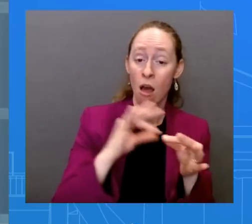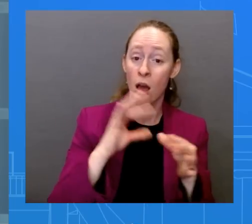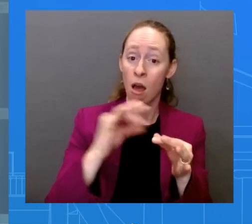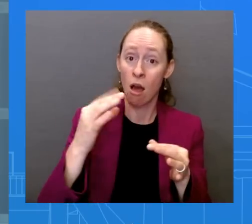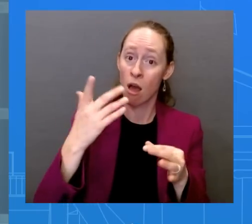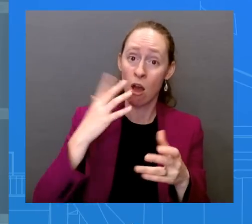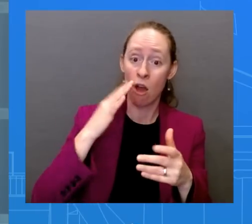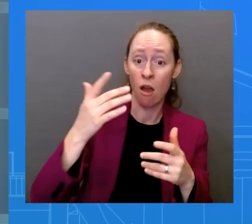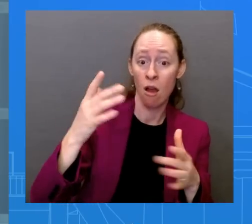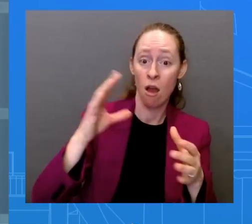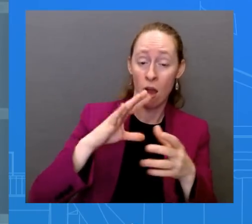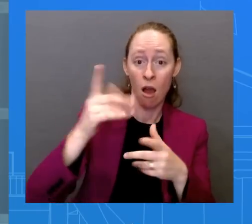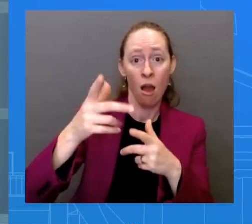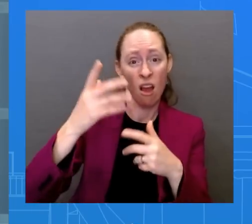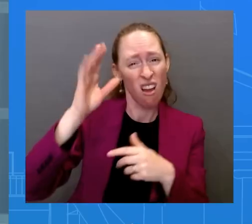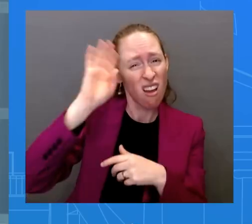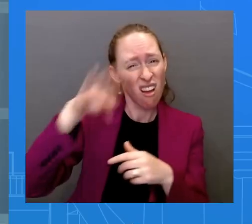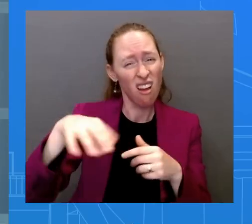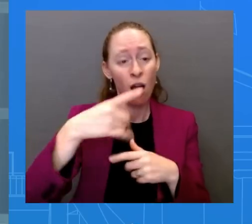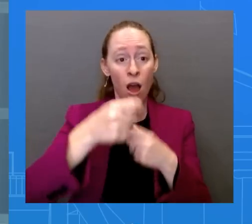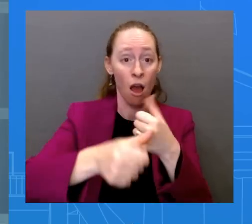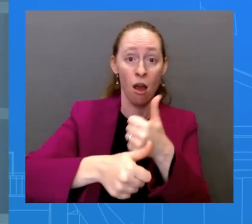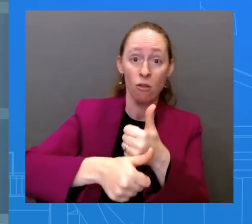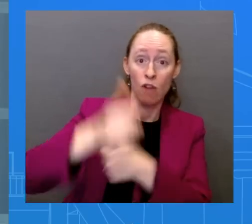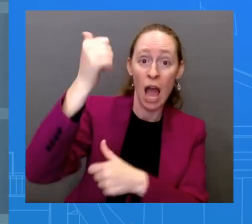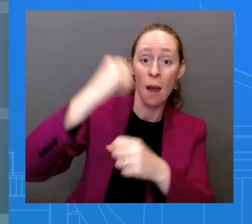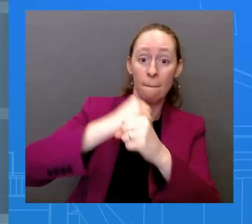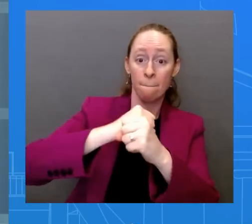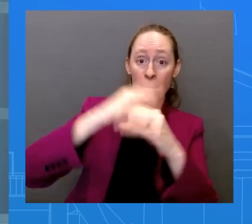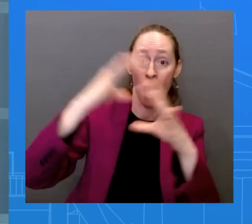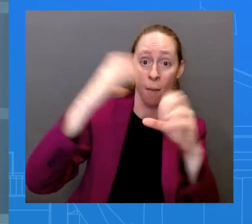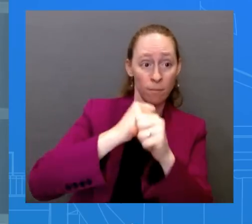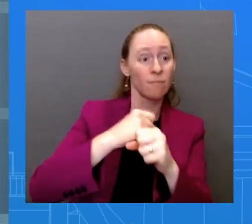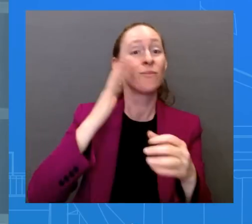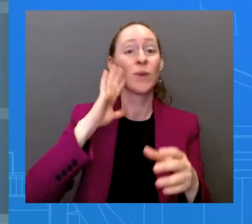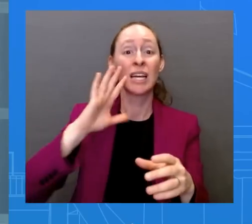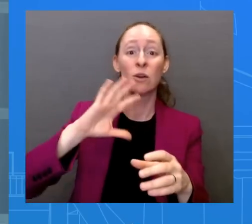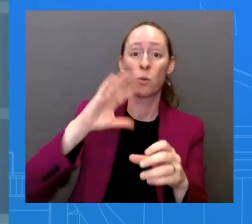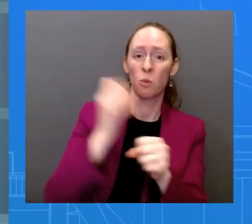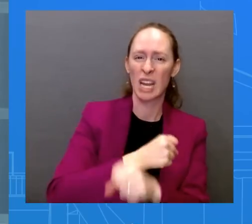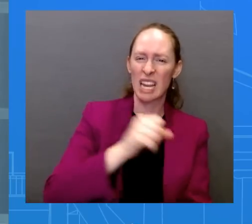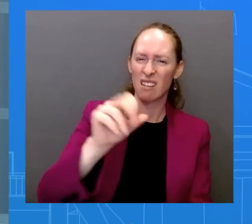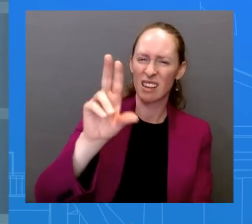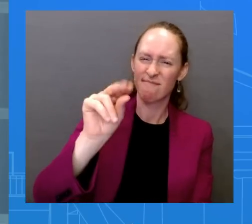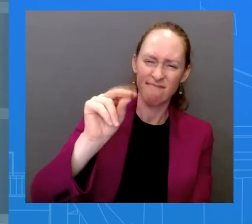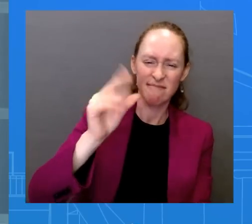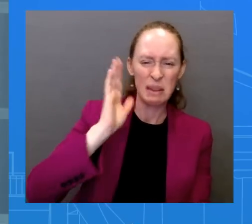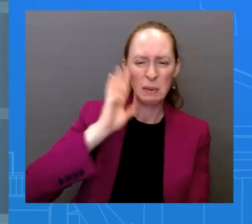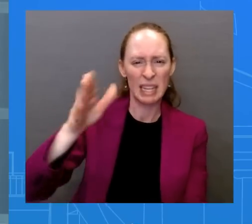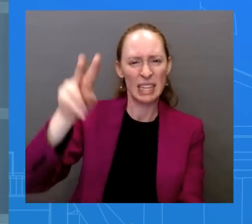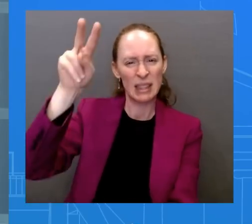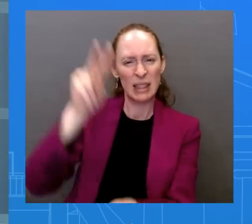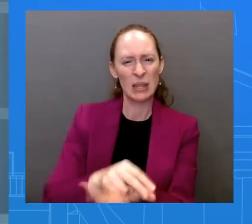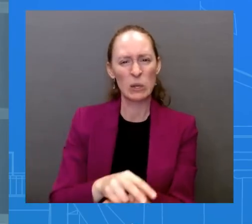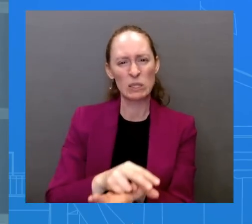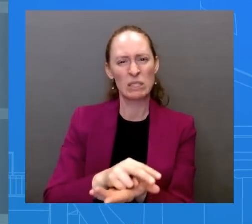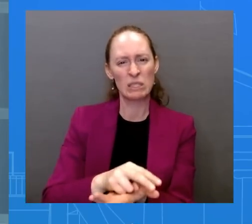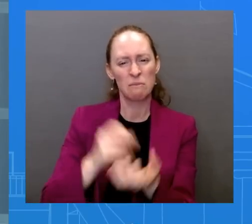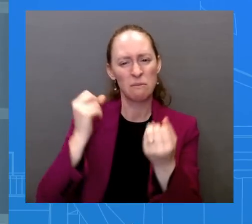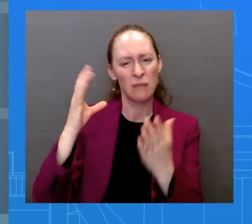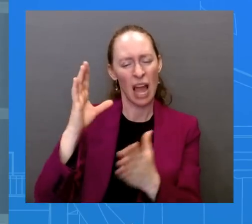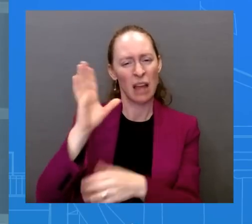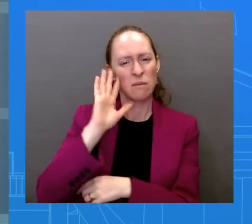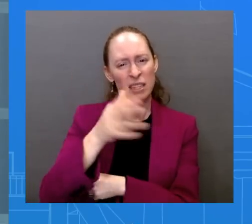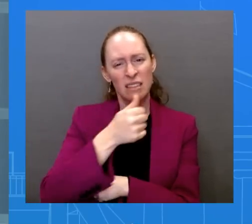and should never be fought. This is something that they have said, including earlier this year in the P5 joint statement. As the president